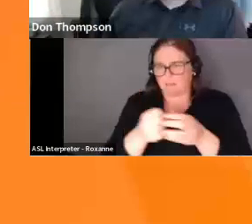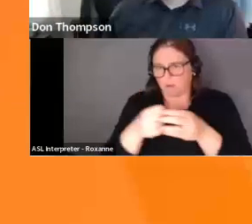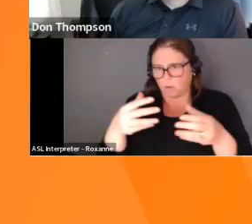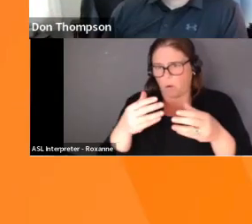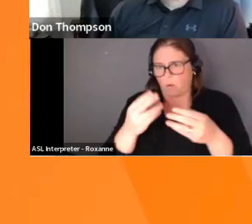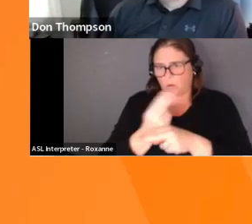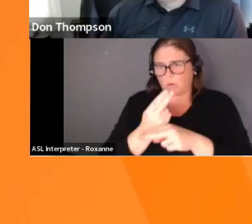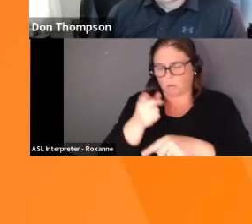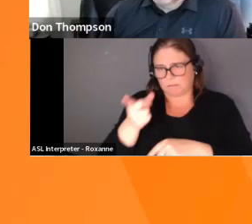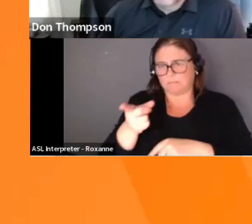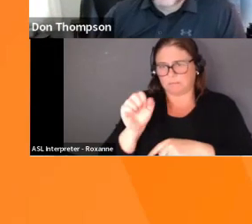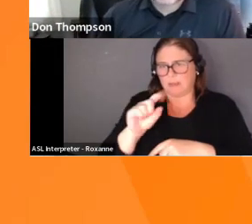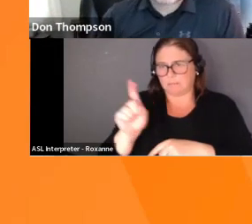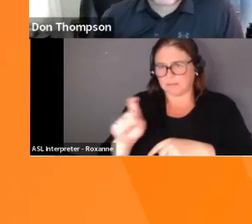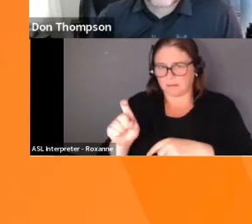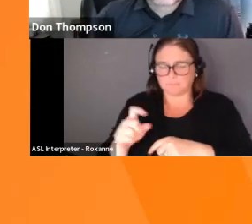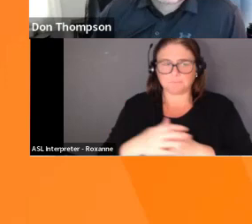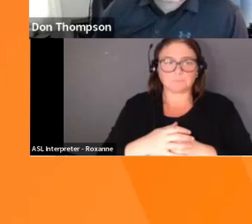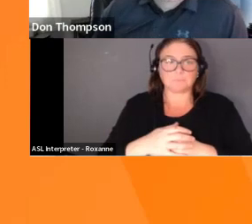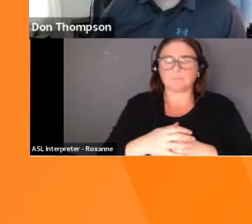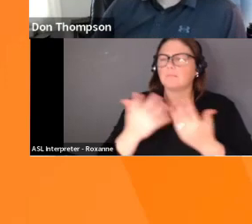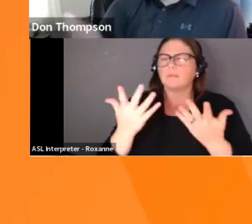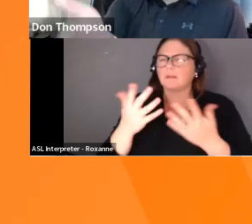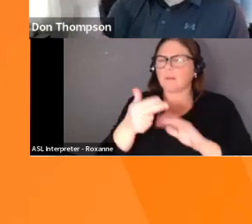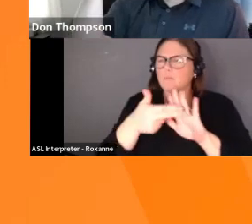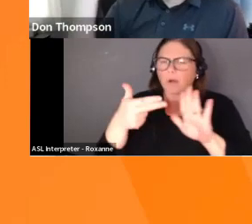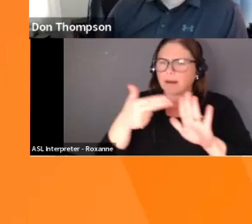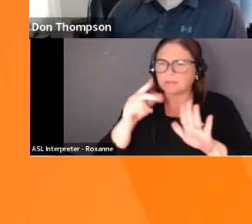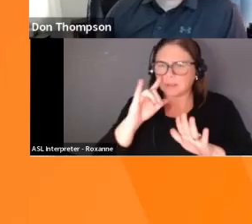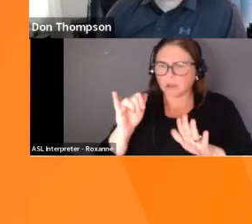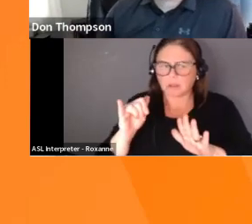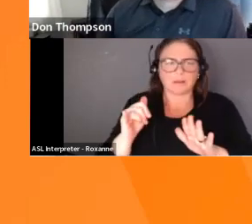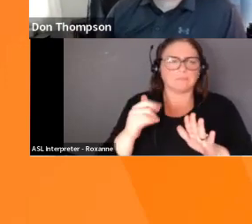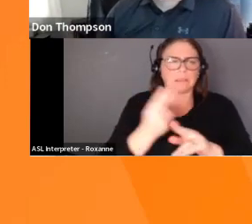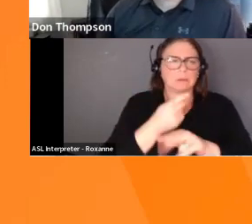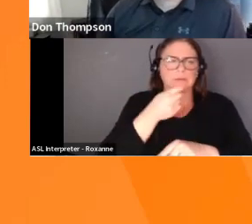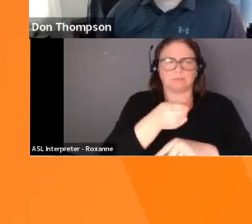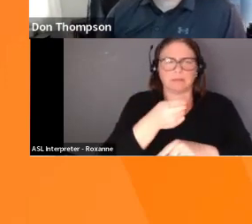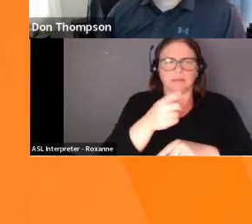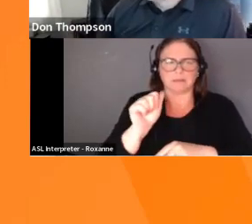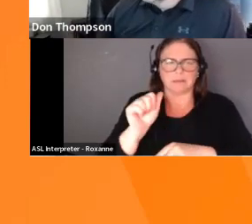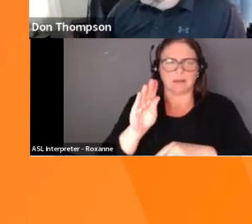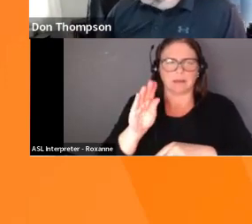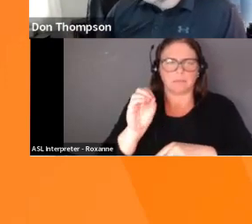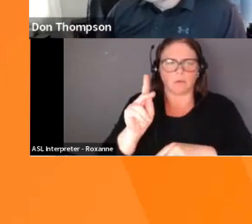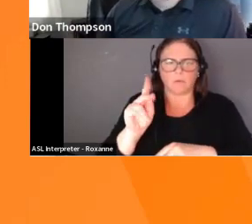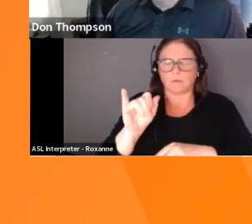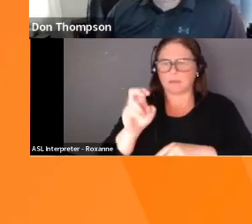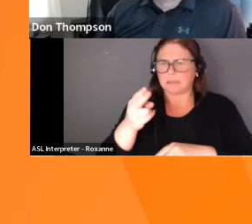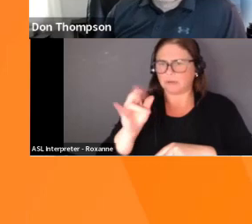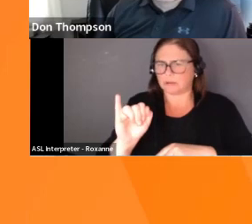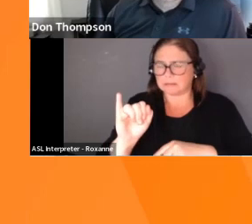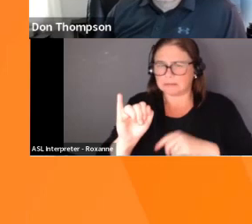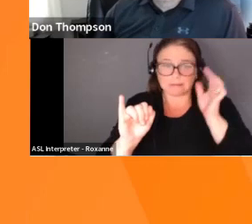When you see Amazon branded content, I typically use Abakichi. It was a brand that I think they've